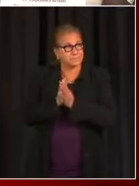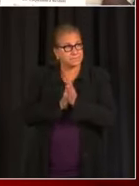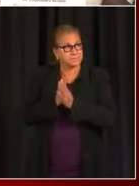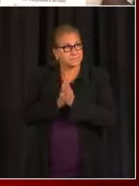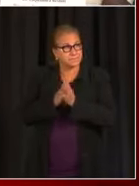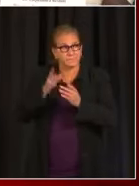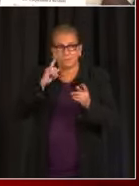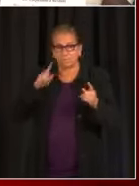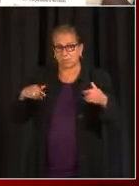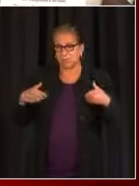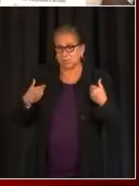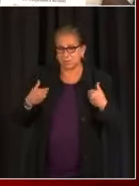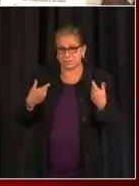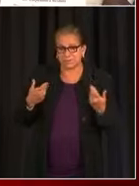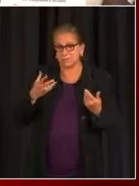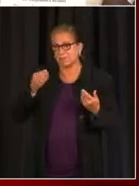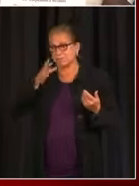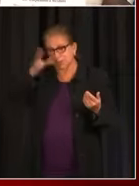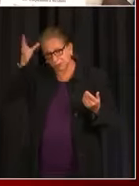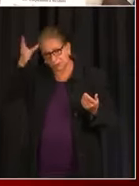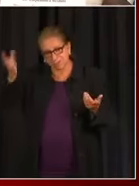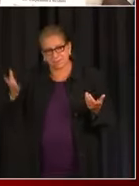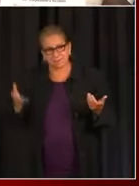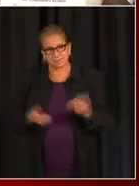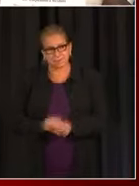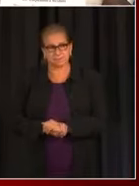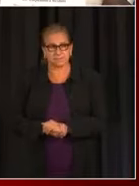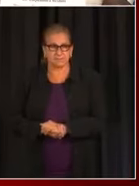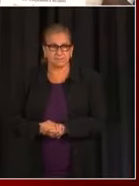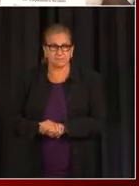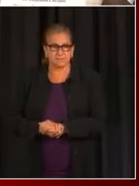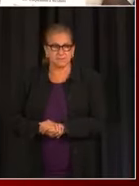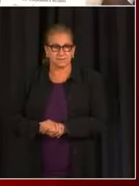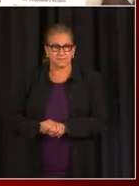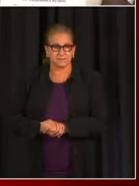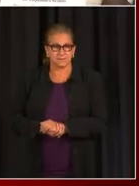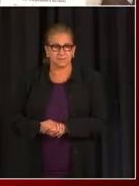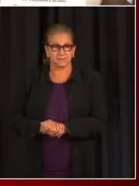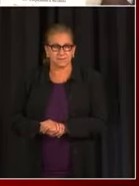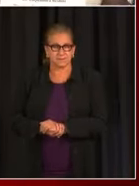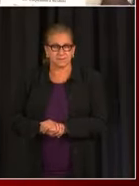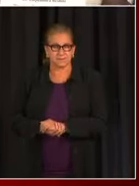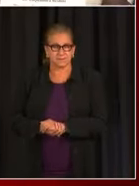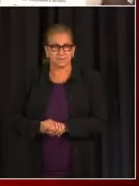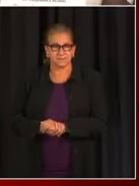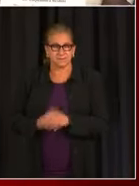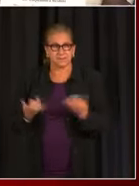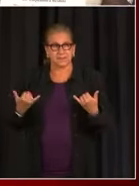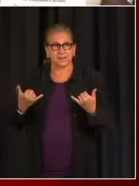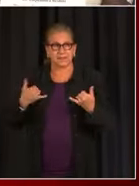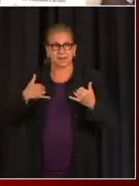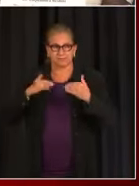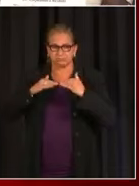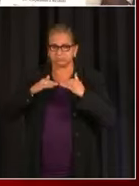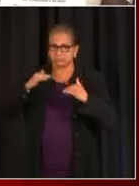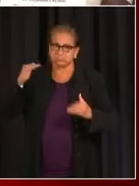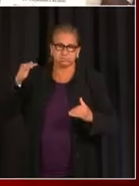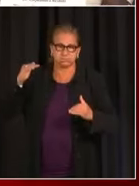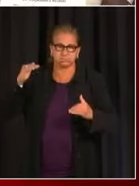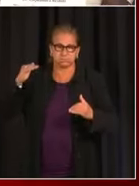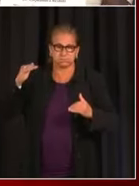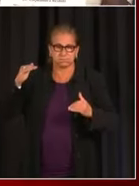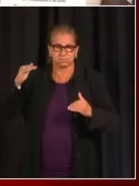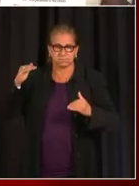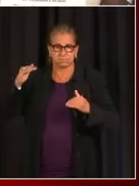youth and young adults. Again, we know young people in the district get vaccinated. Right now, we have a disparity in terms of who is getting